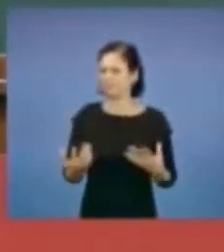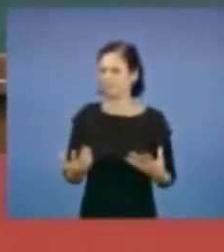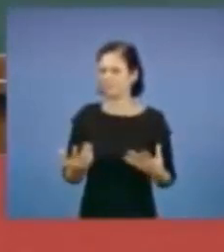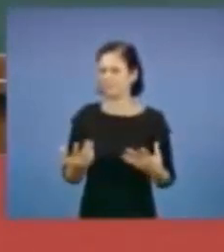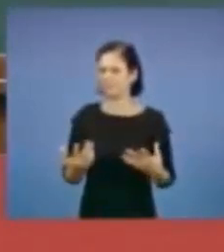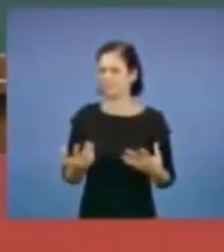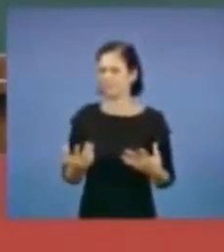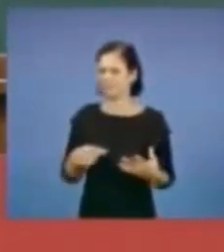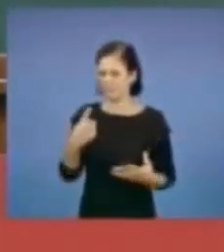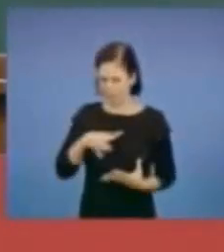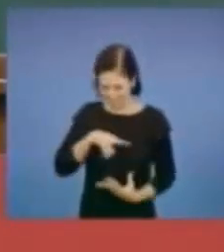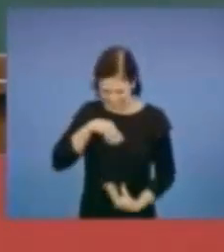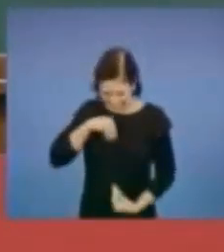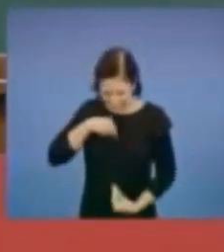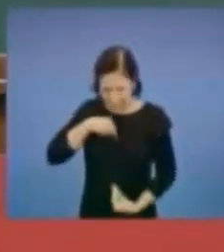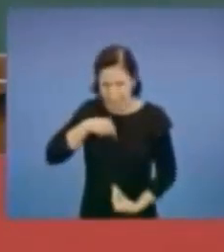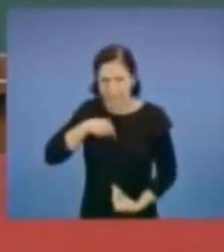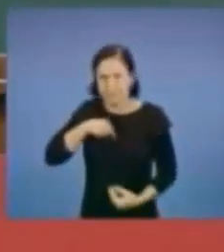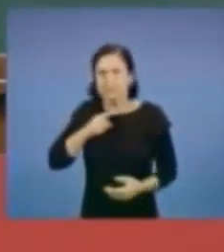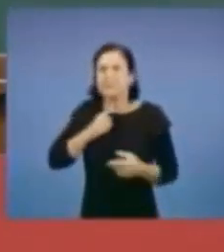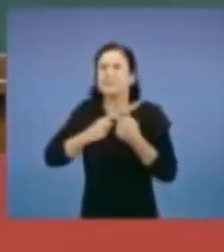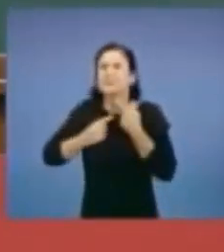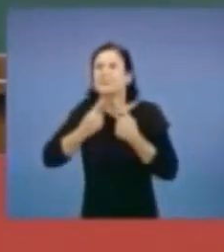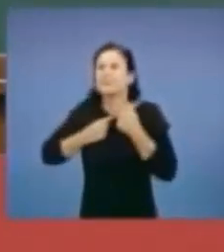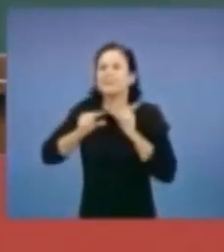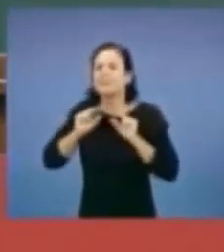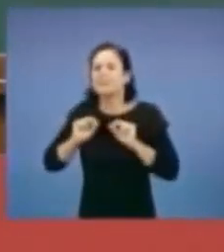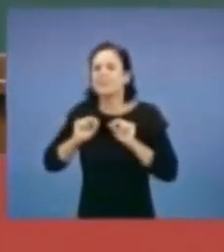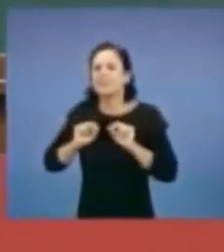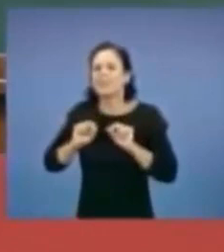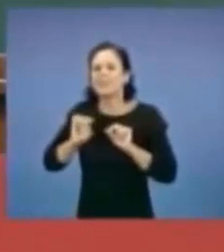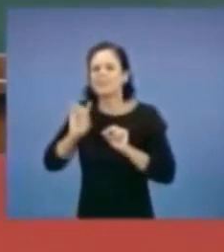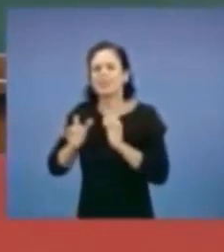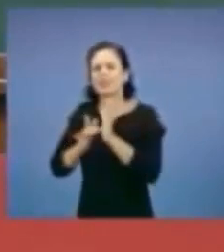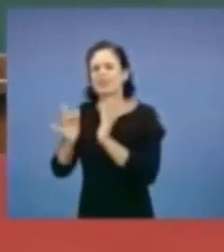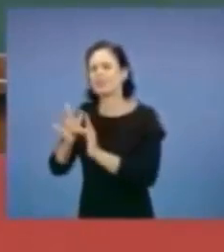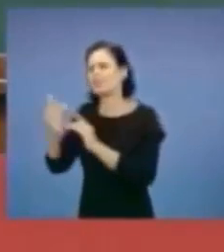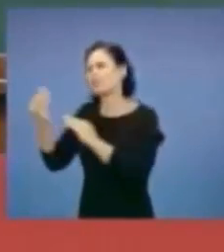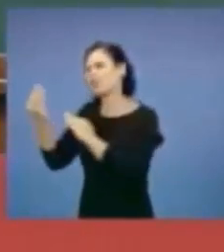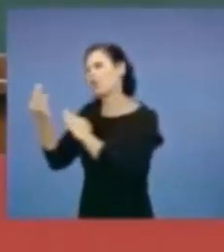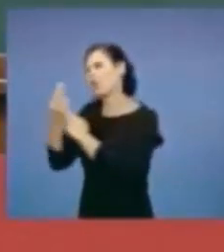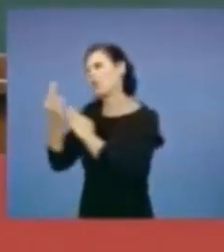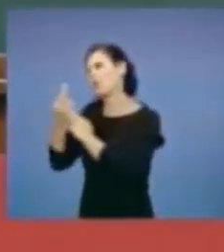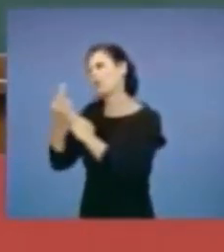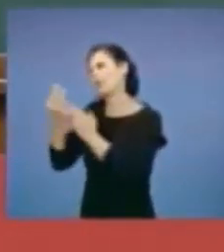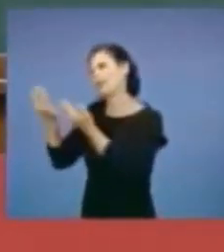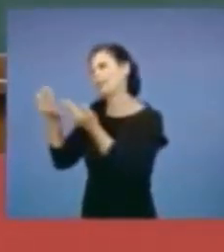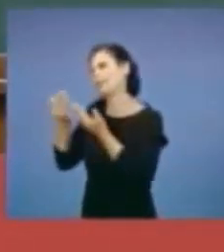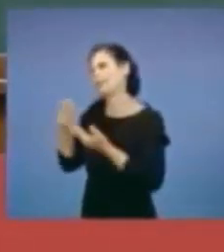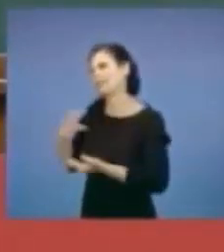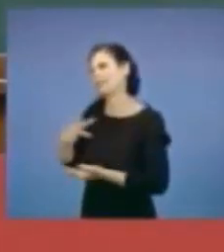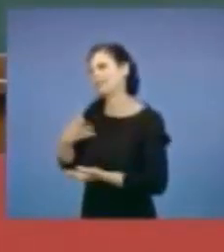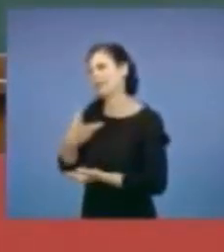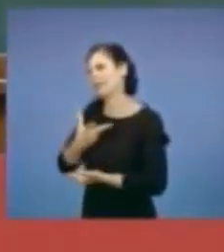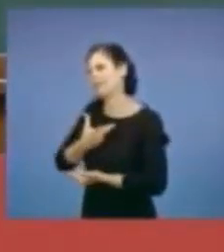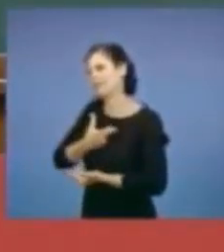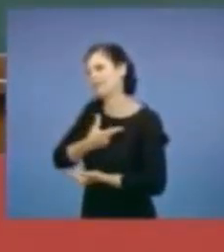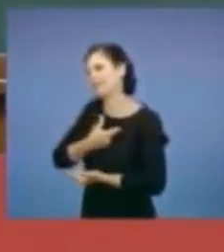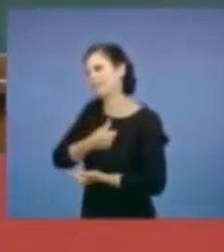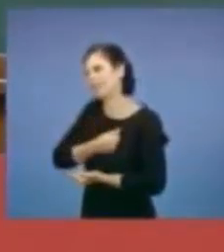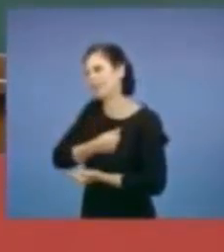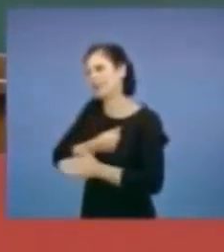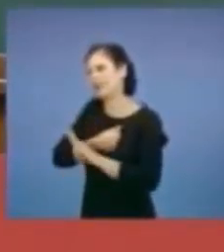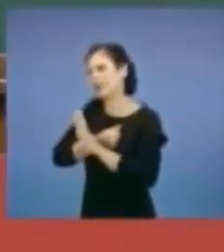the Lord Jesus, that our souls are anxious for Him. He's not only somebody that came to give us a